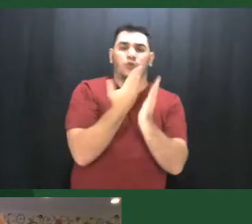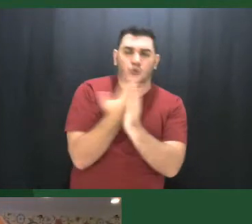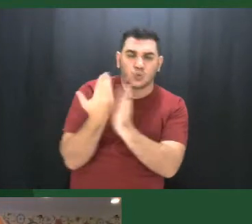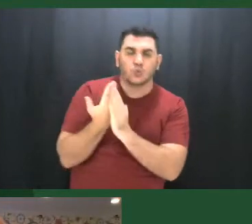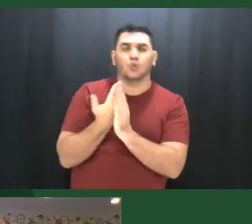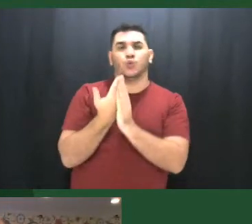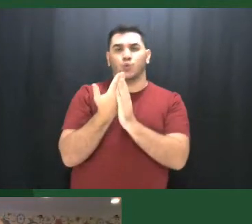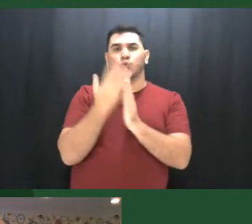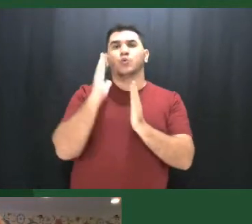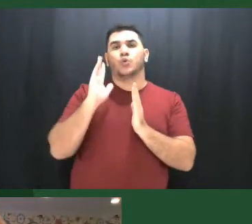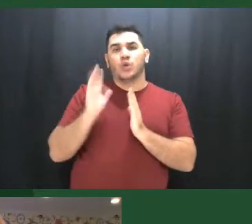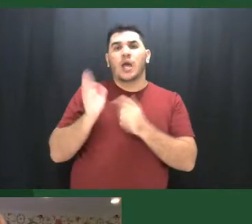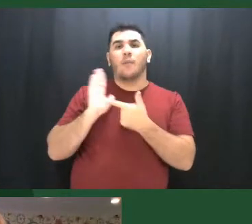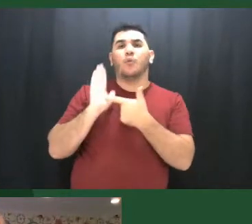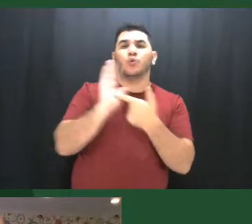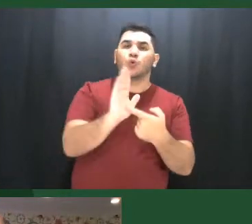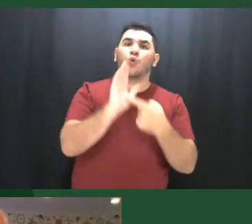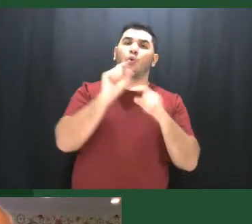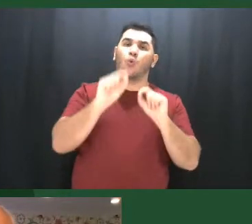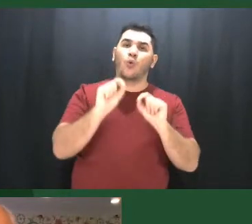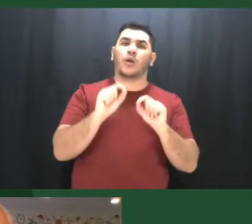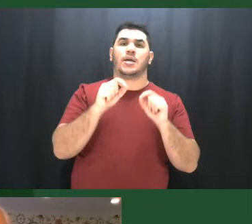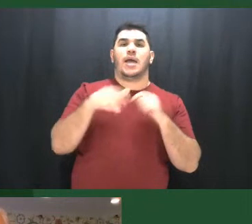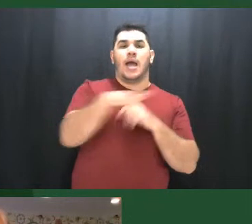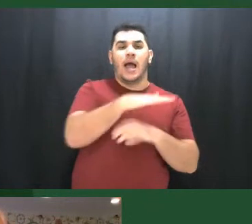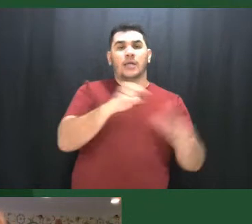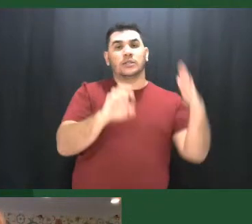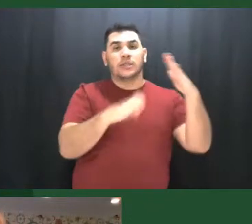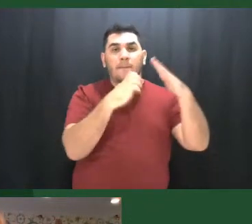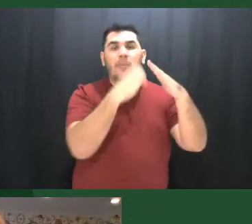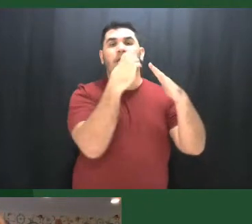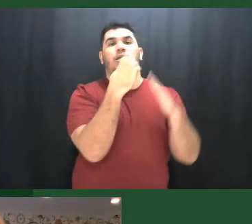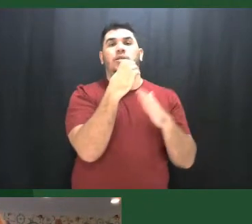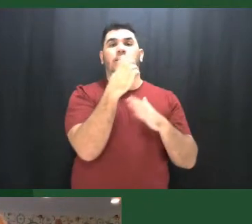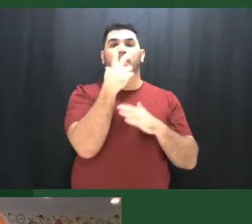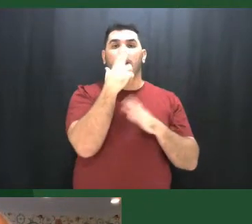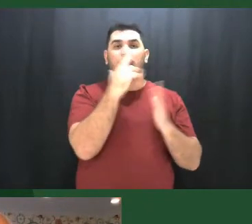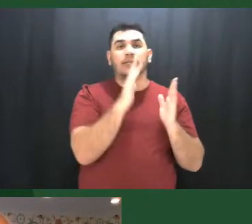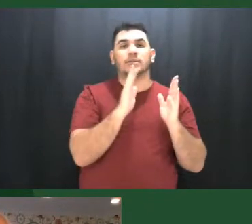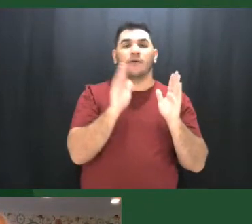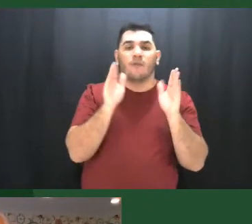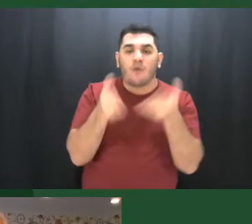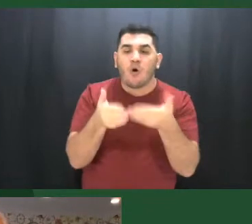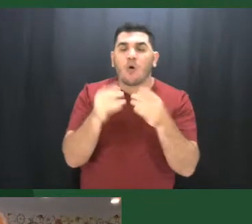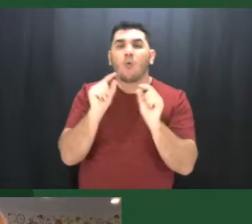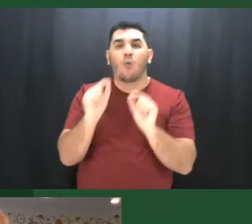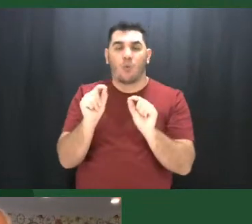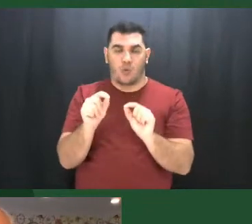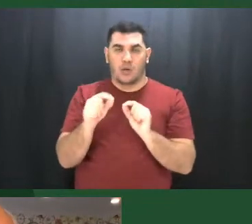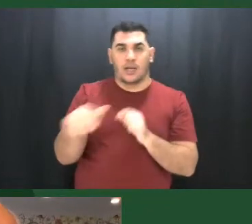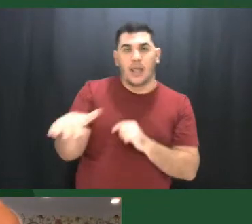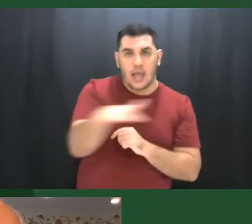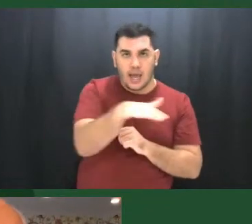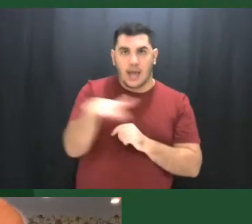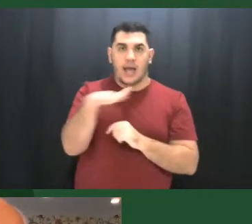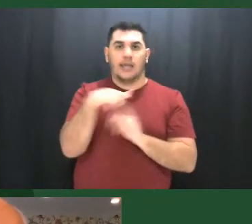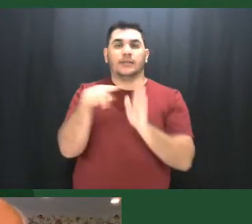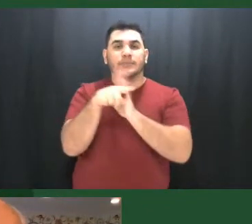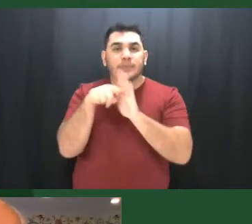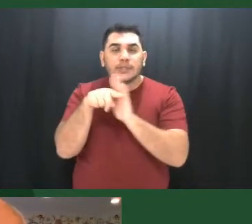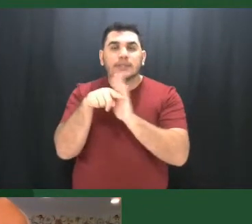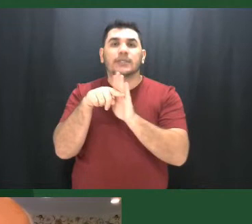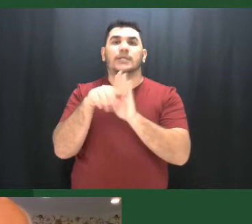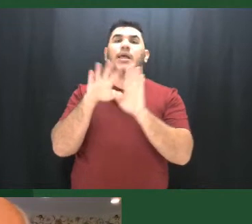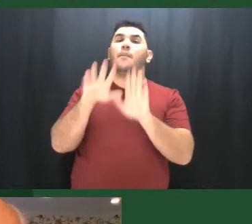that the industry is moving towards the idea of documentation, but it's still an open question of what kind of documentation